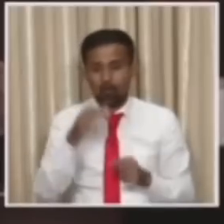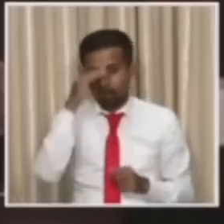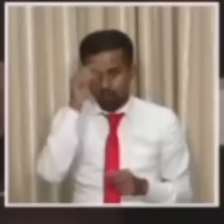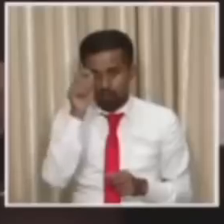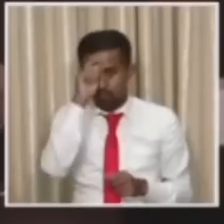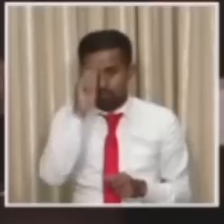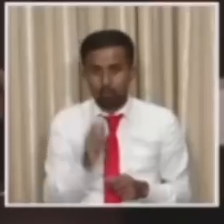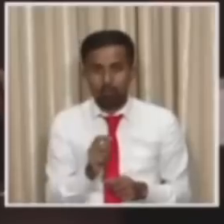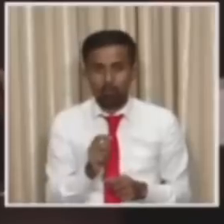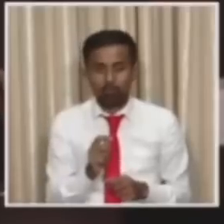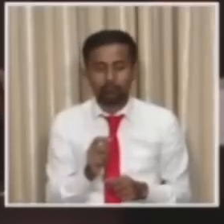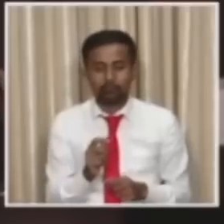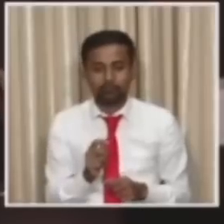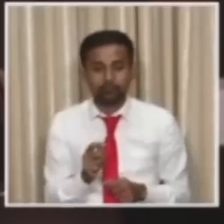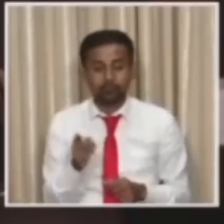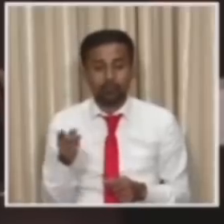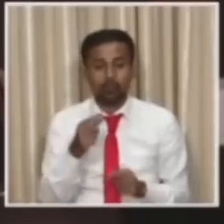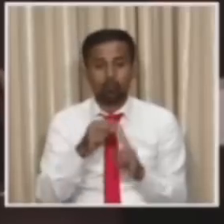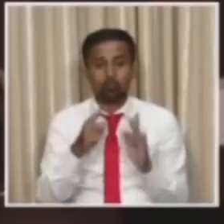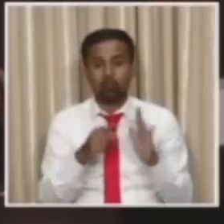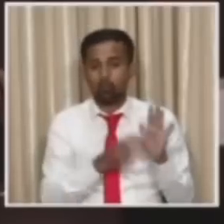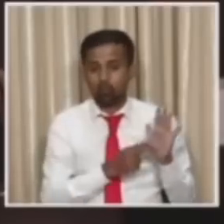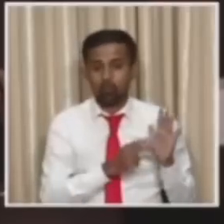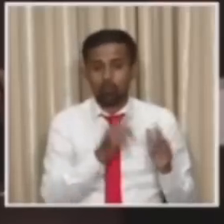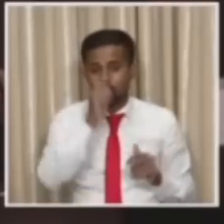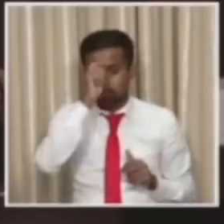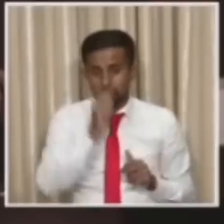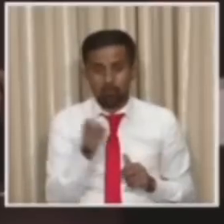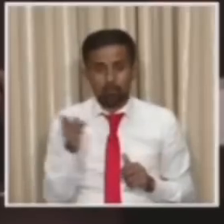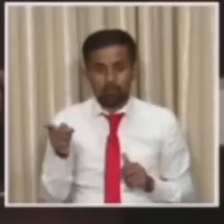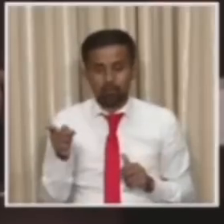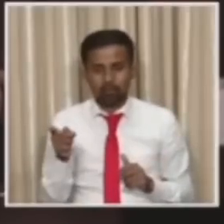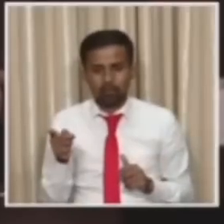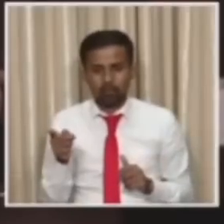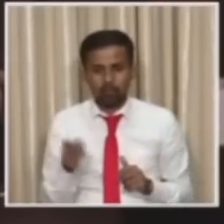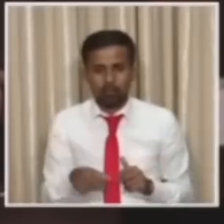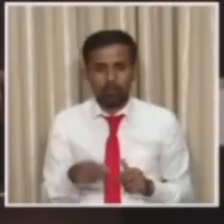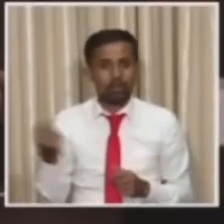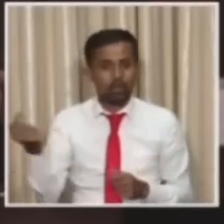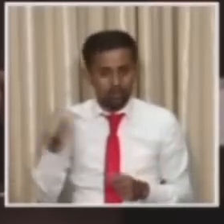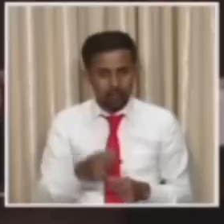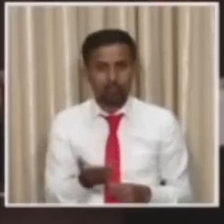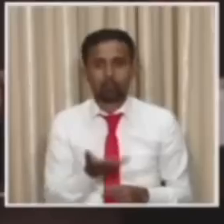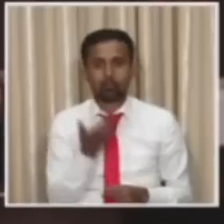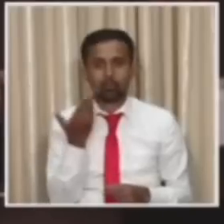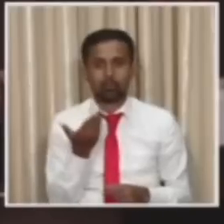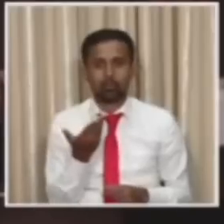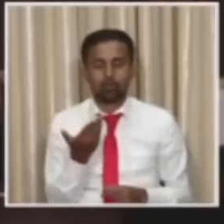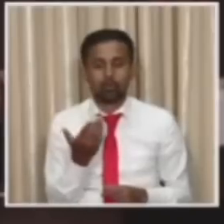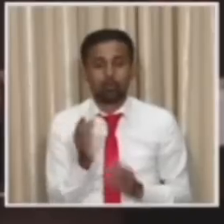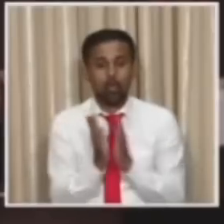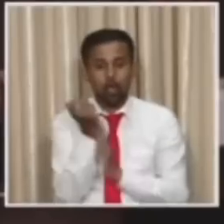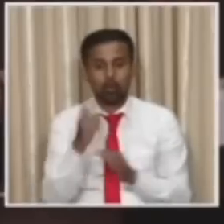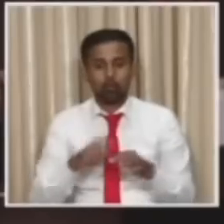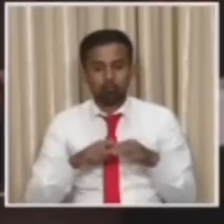Gajendra Kumar Ponnambalam to come to Parliament today to raise his privilege issue. So as parliamentarians, I am ashamed that I think